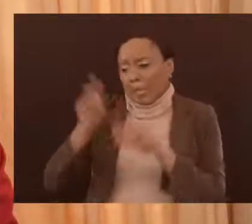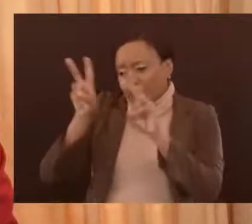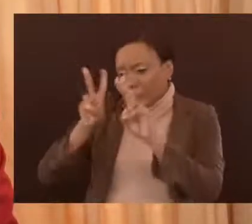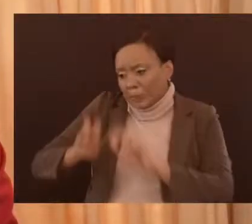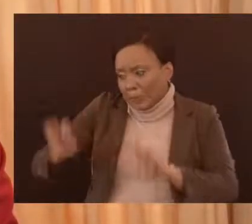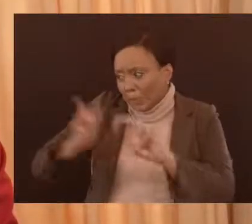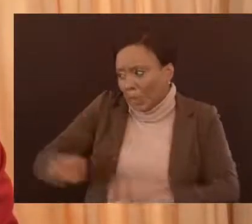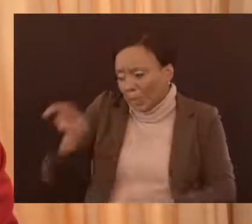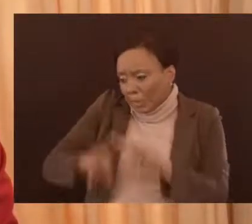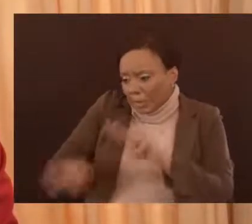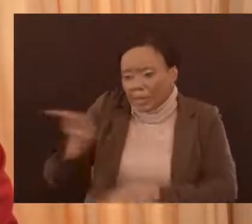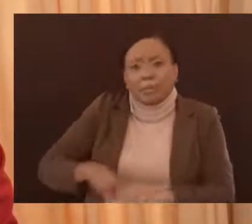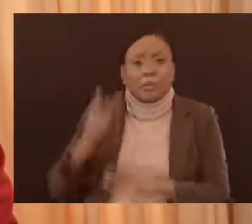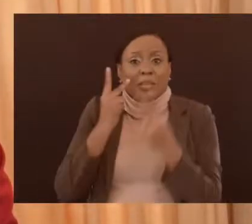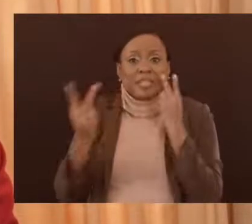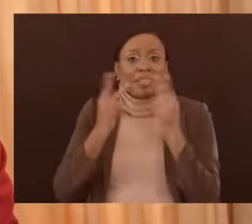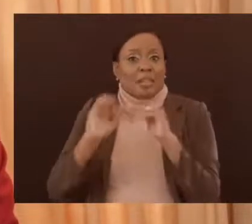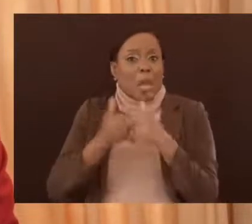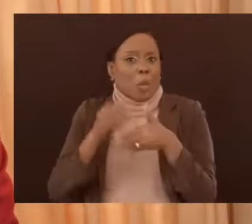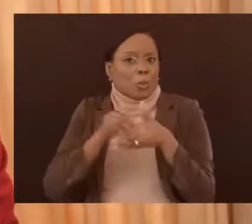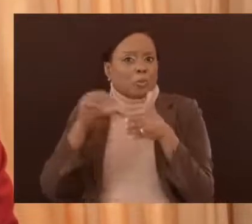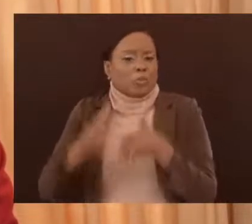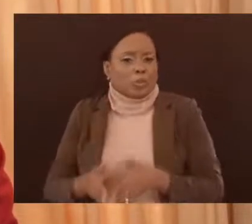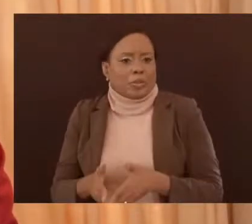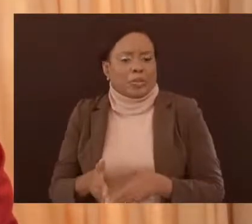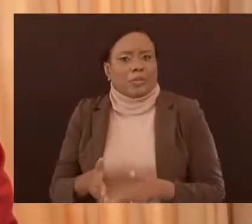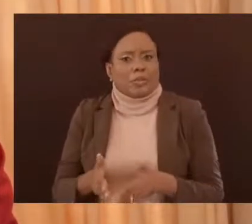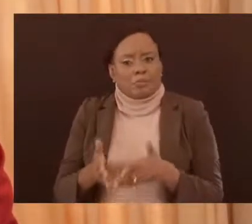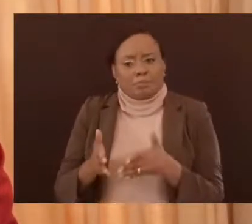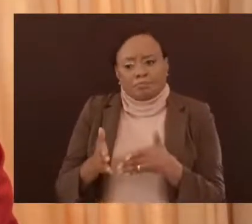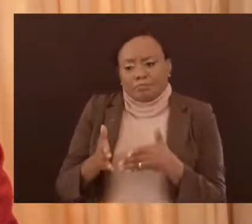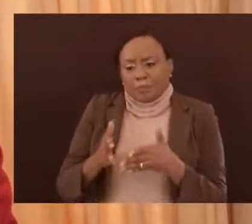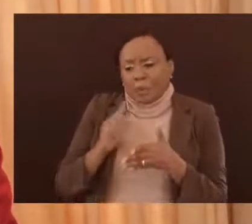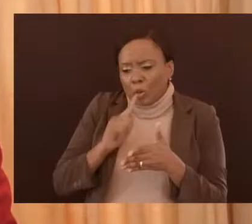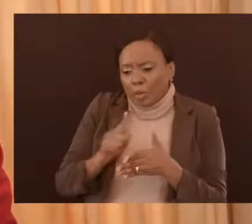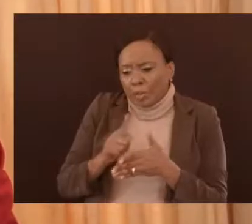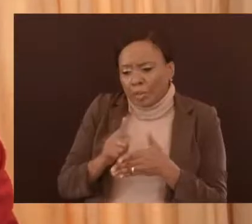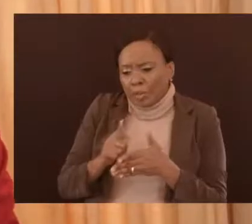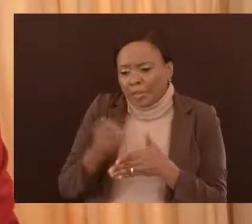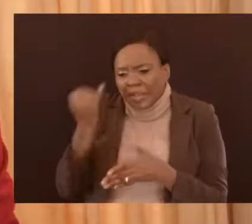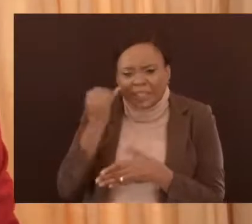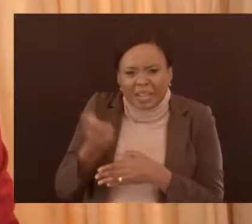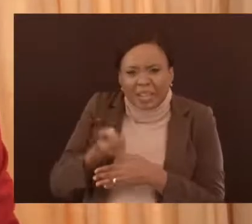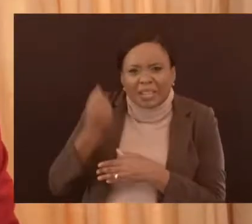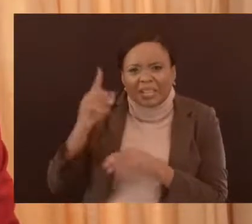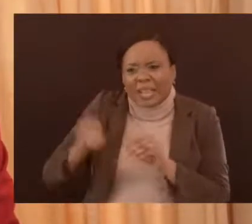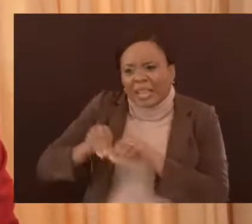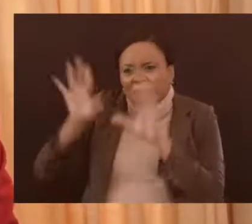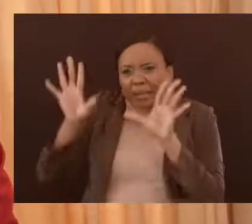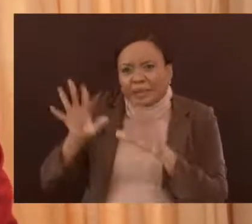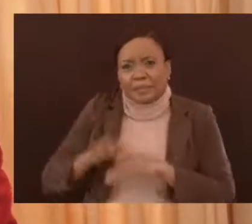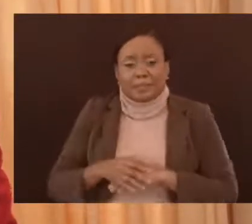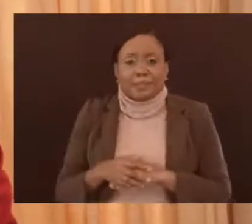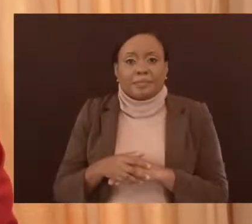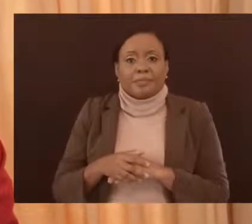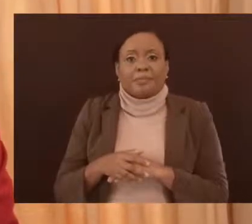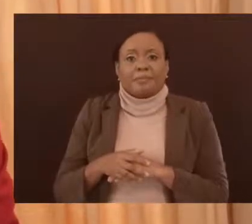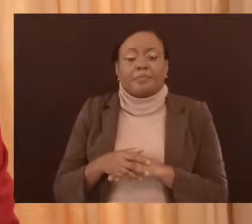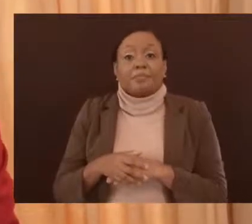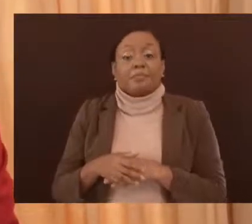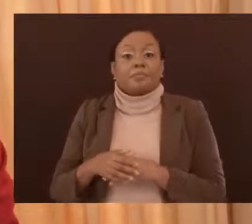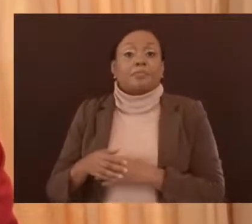actually see how our children perform then and obviously how they perform in the actual examination. As it relates to